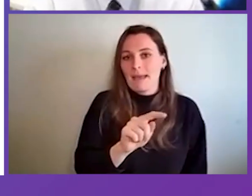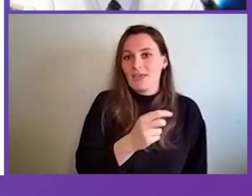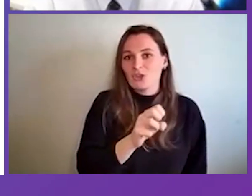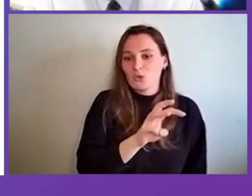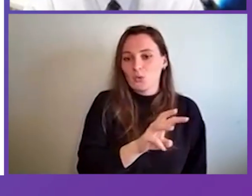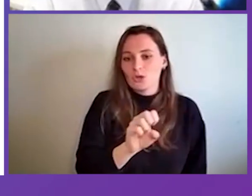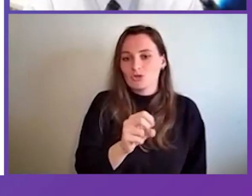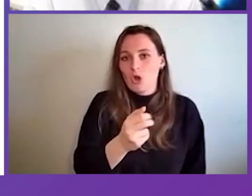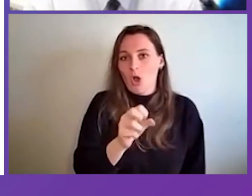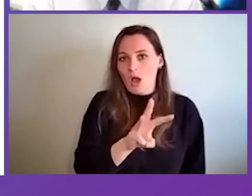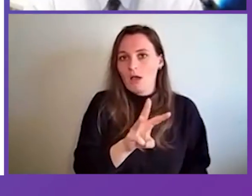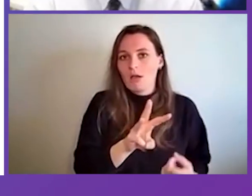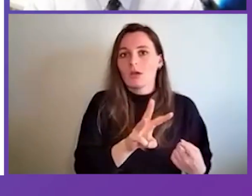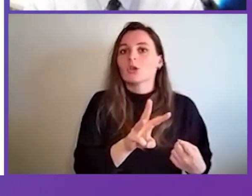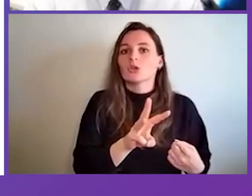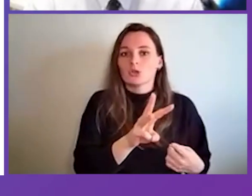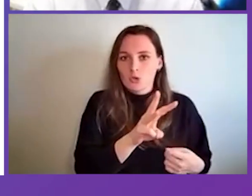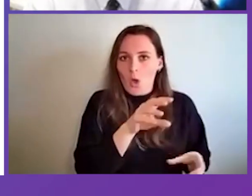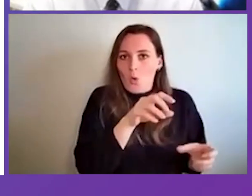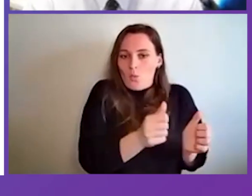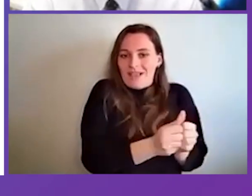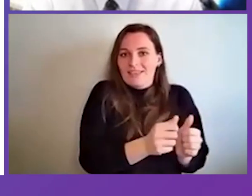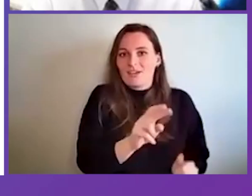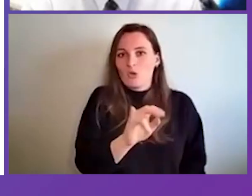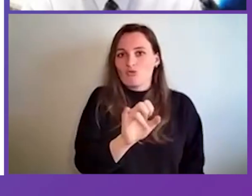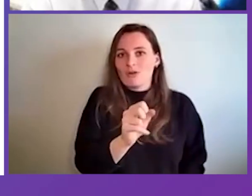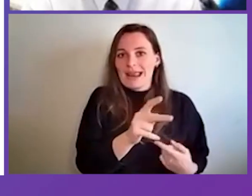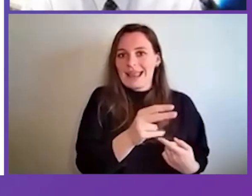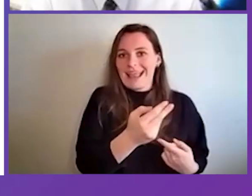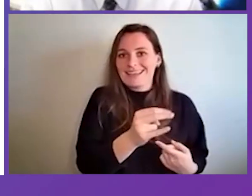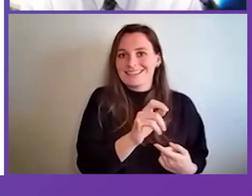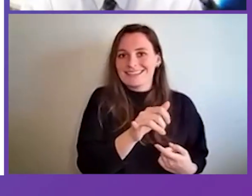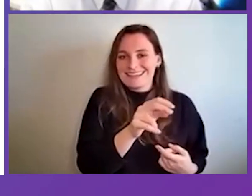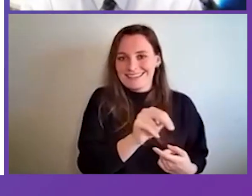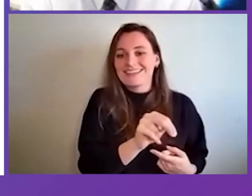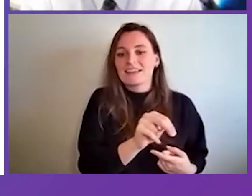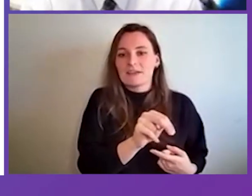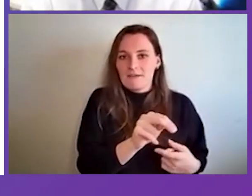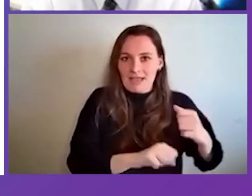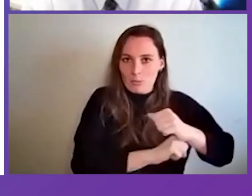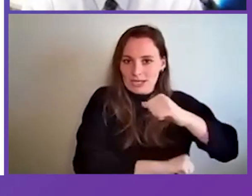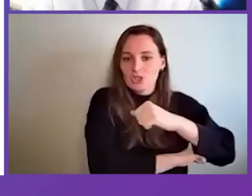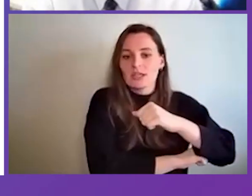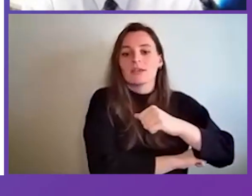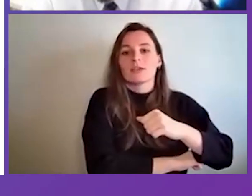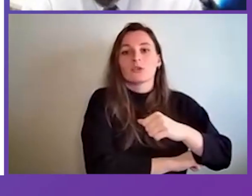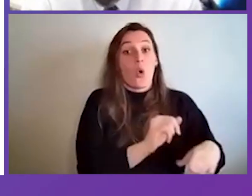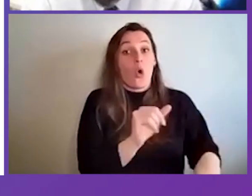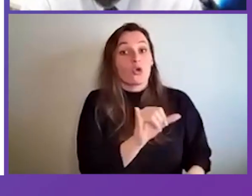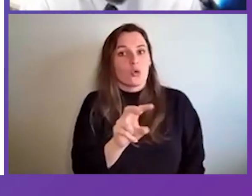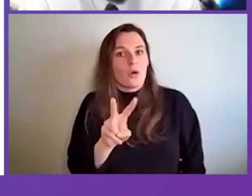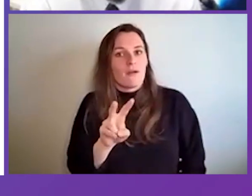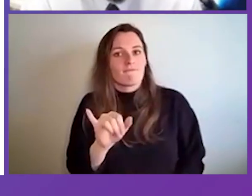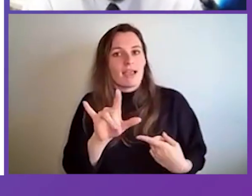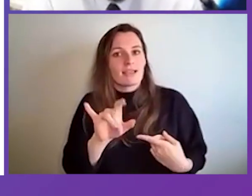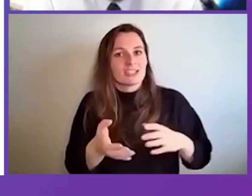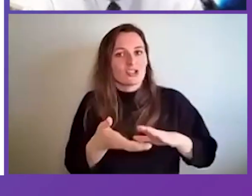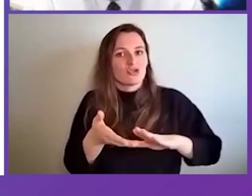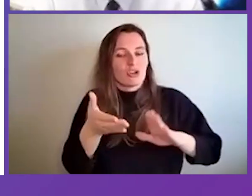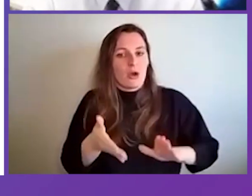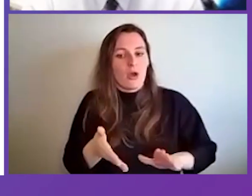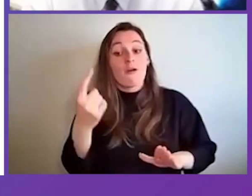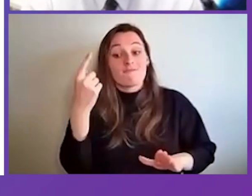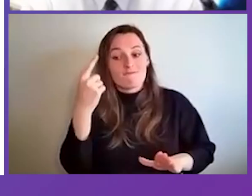Hansen Foundation, and he's a vice chairperson for the board of directors at Accessibility